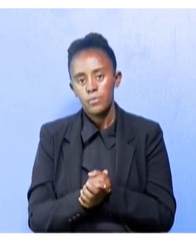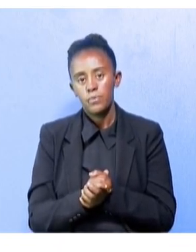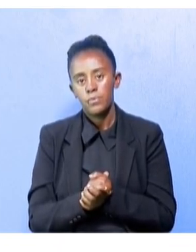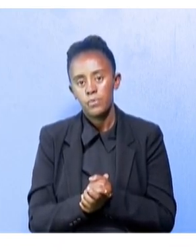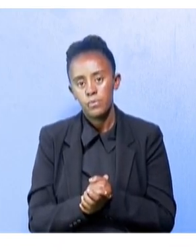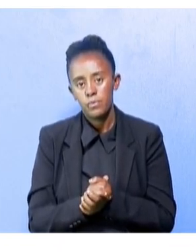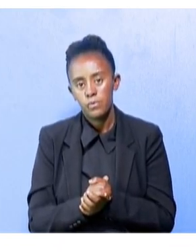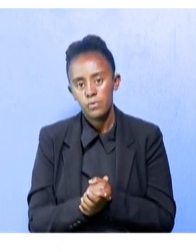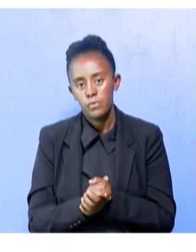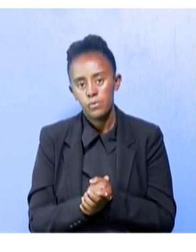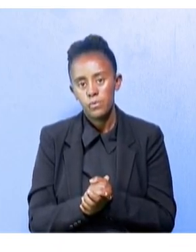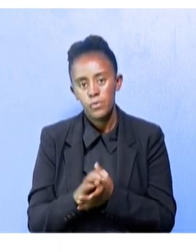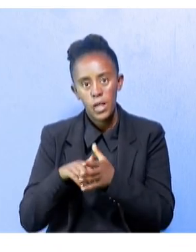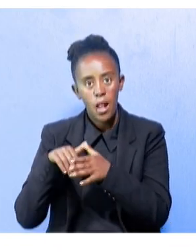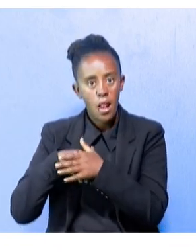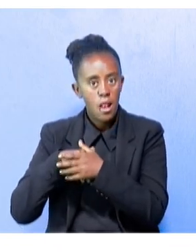left